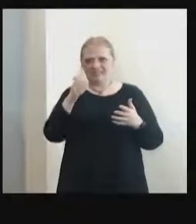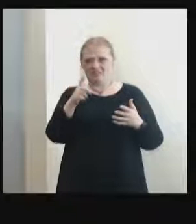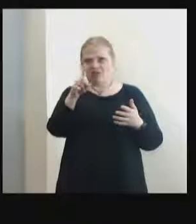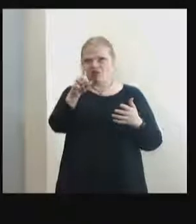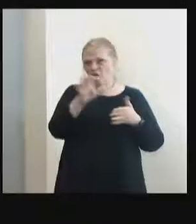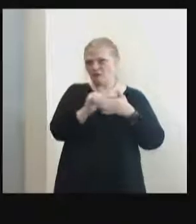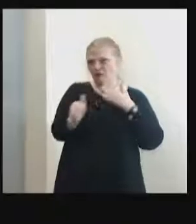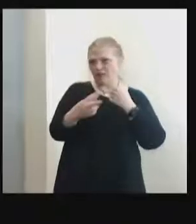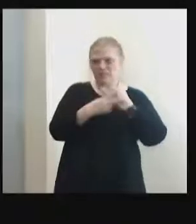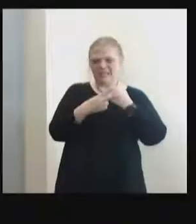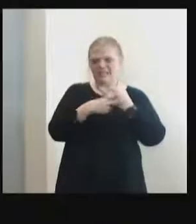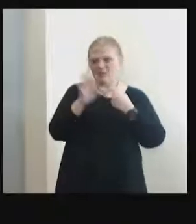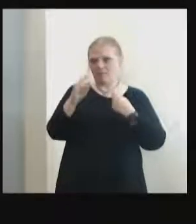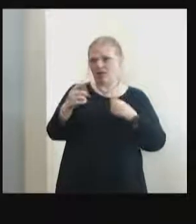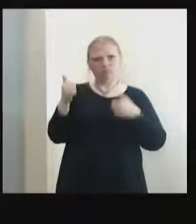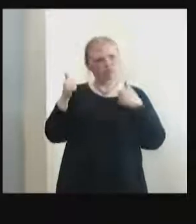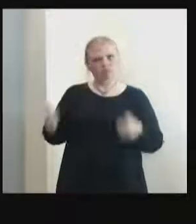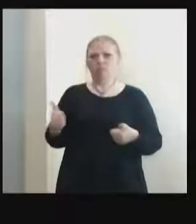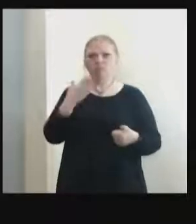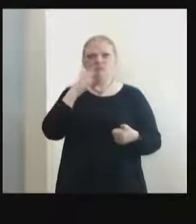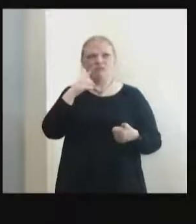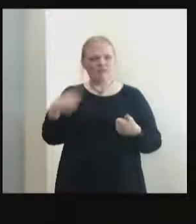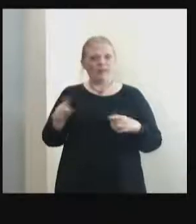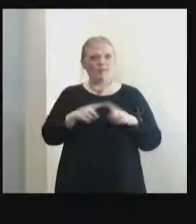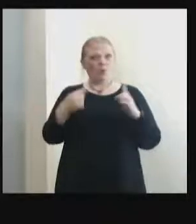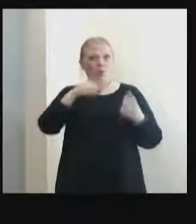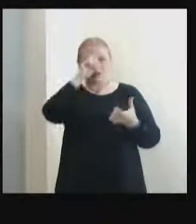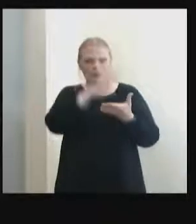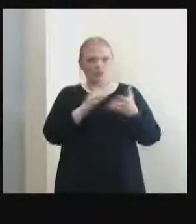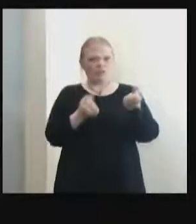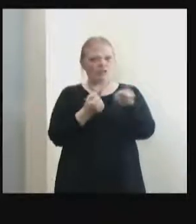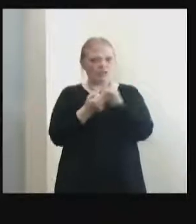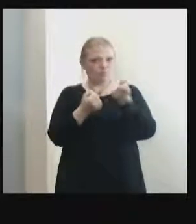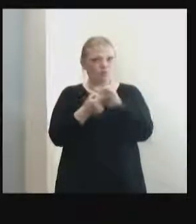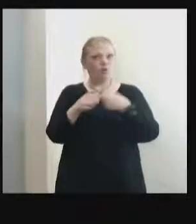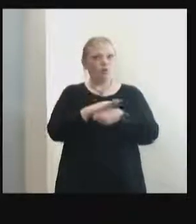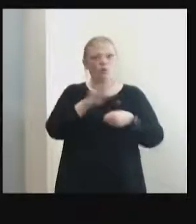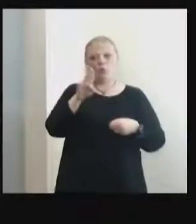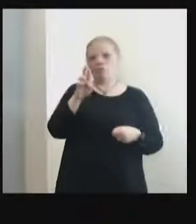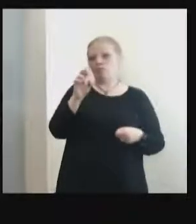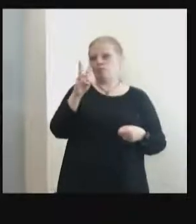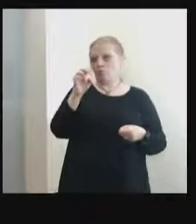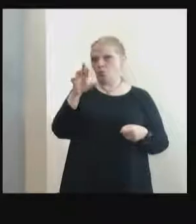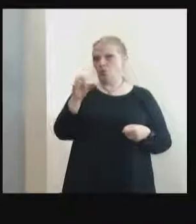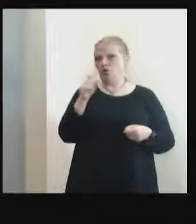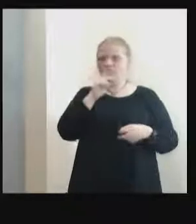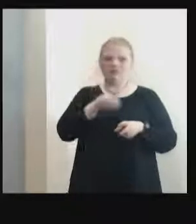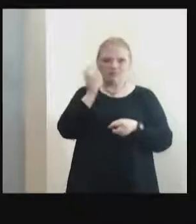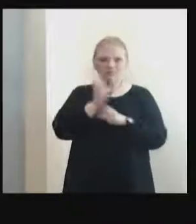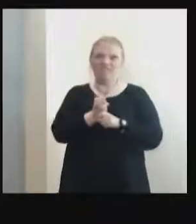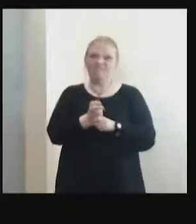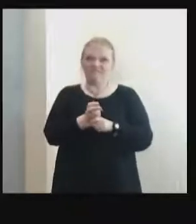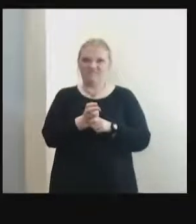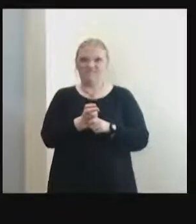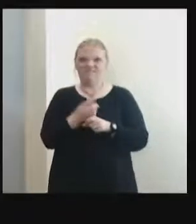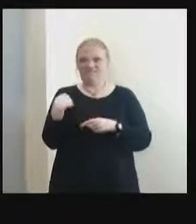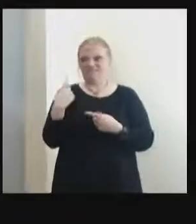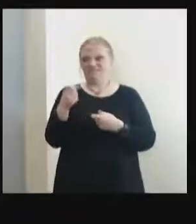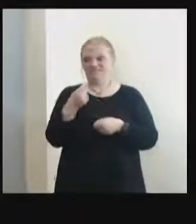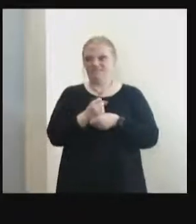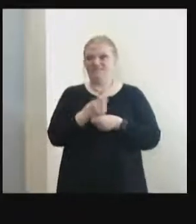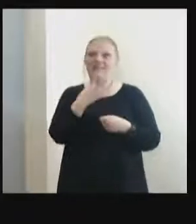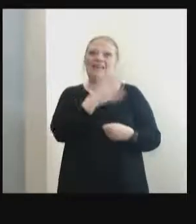savings bonds. Good for them. But we believe that we can support our local brewers who've had a tough year in the last year, as well as get more